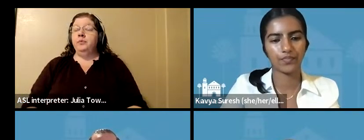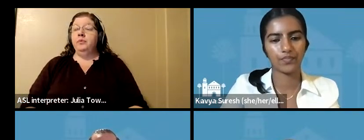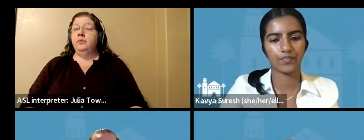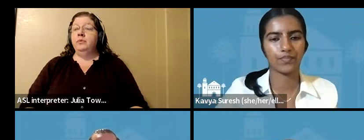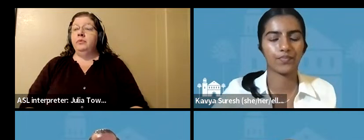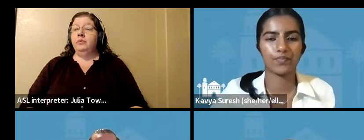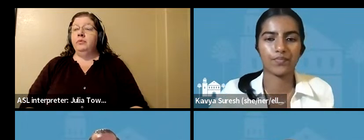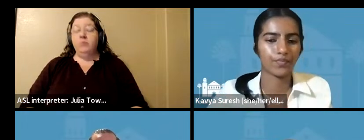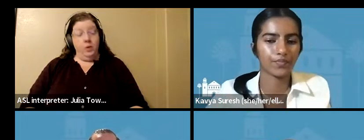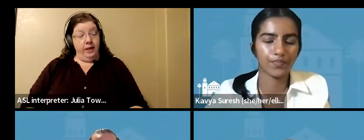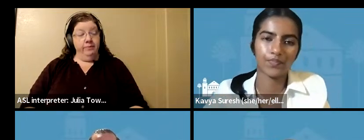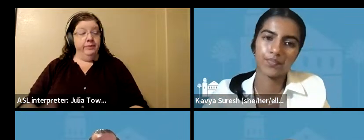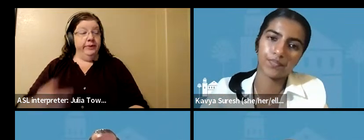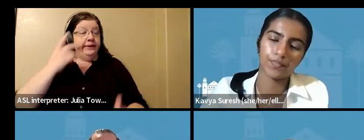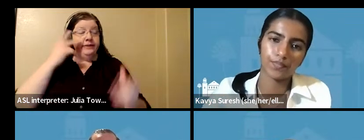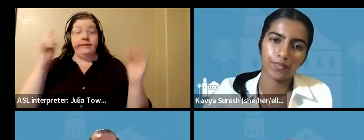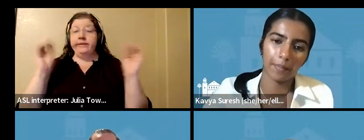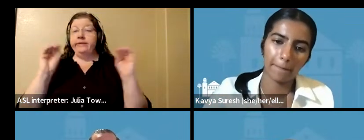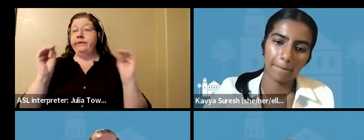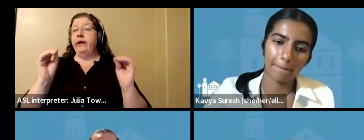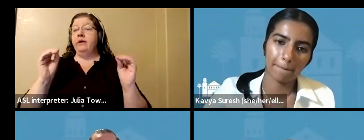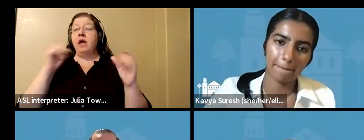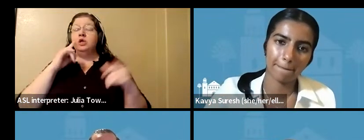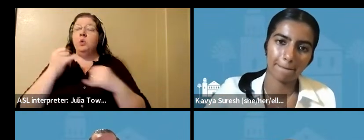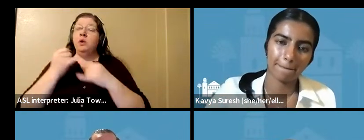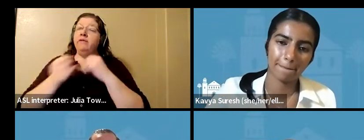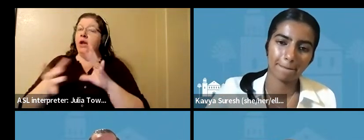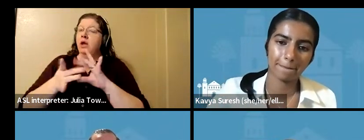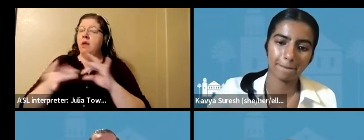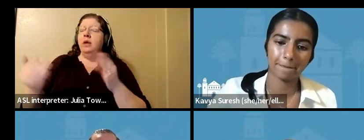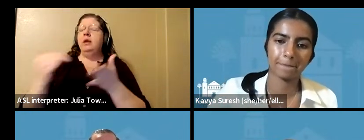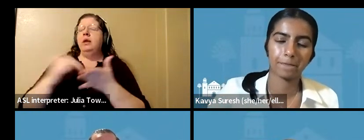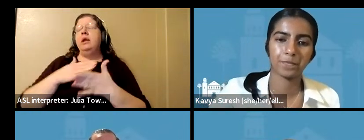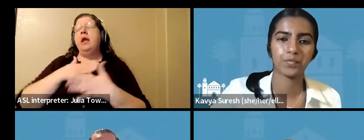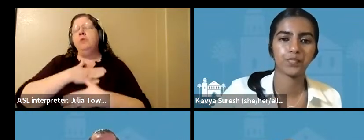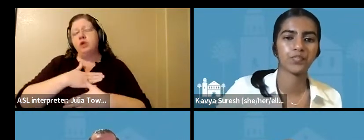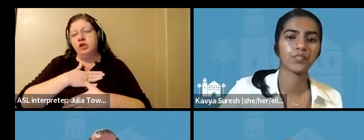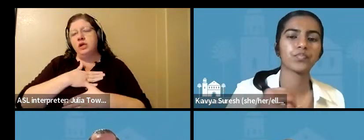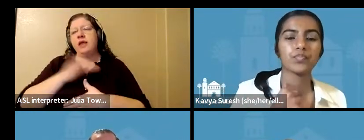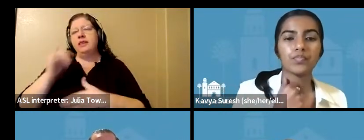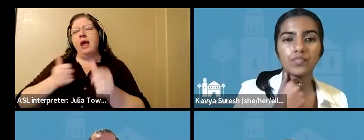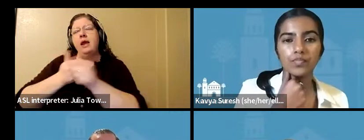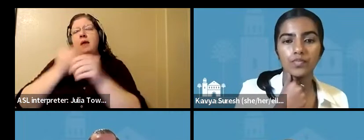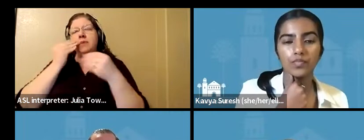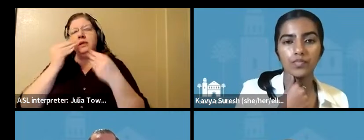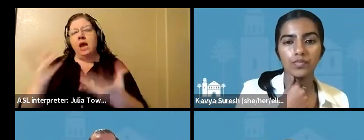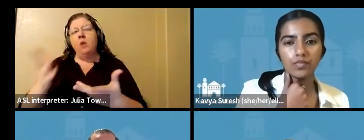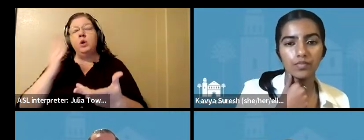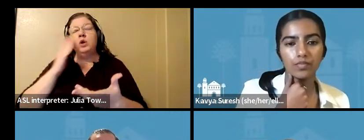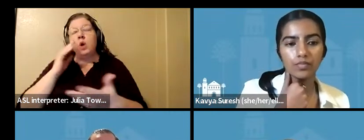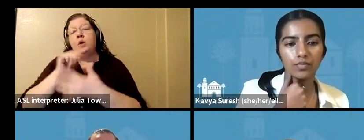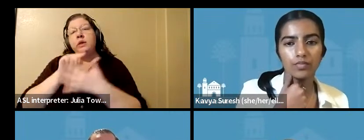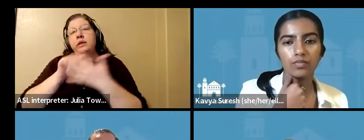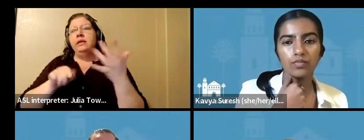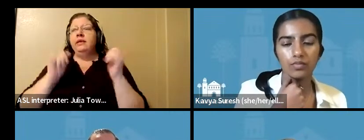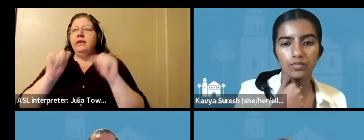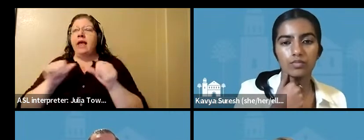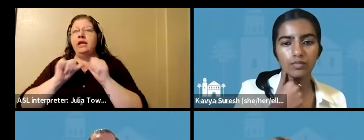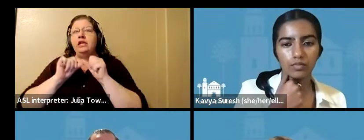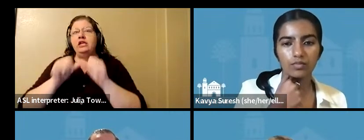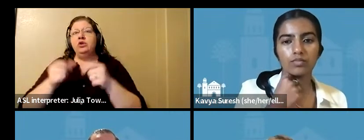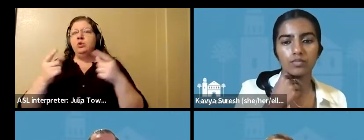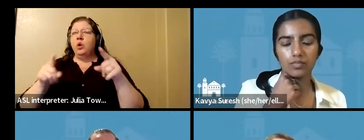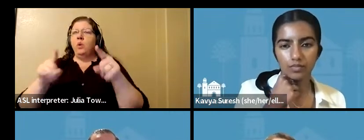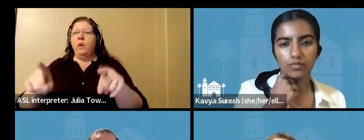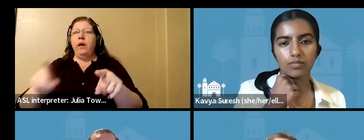Okay, not seeing any. I'll just make a final comment. Again, appreciate bringing that update because we know these types of things, they continue to go on and they don't take a